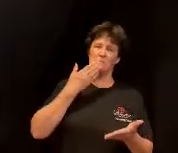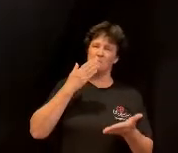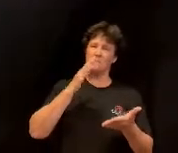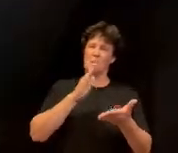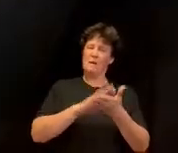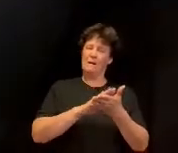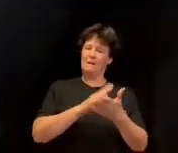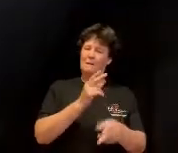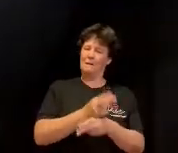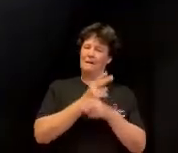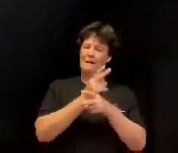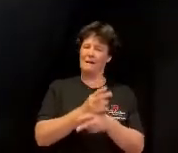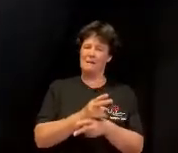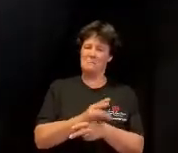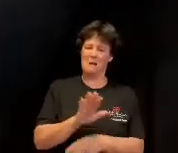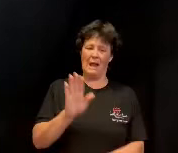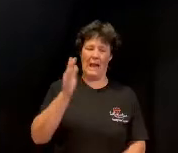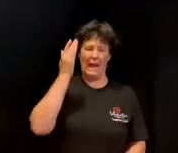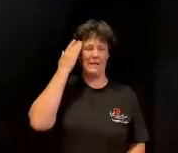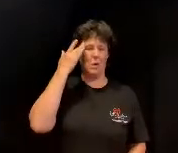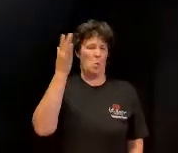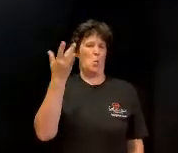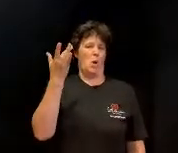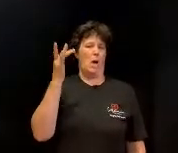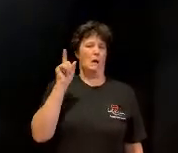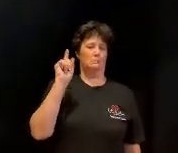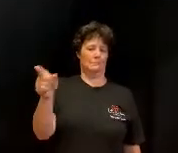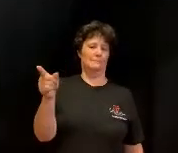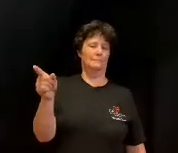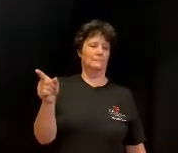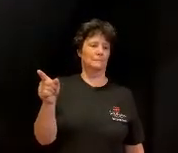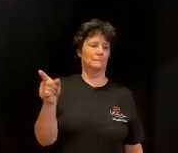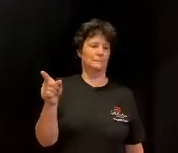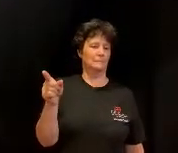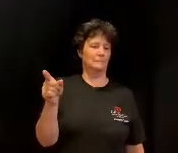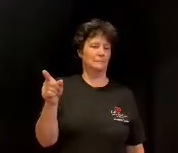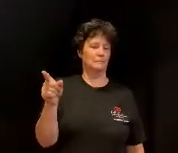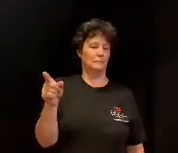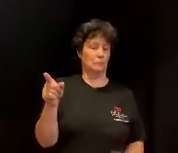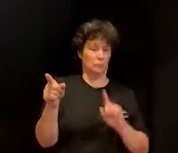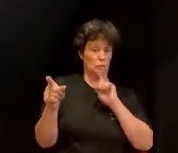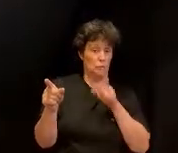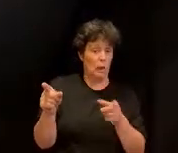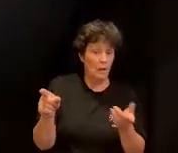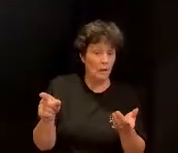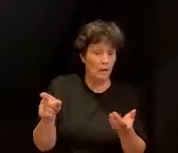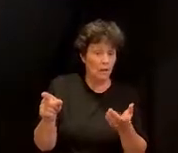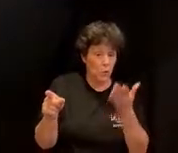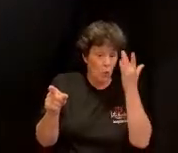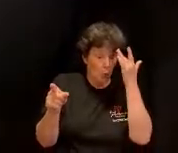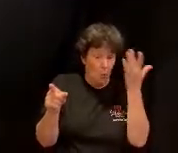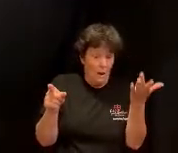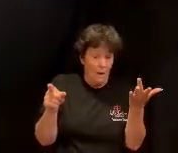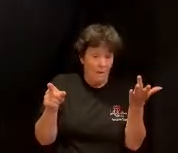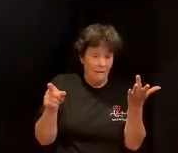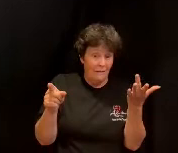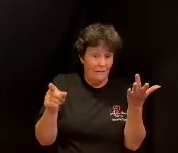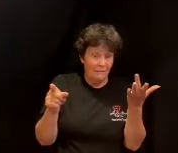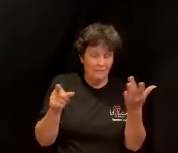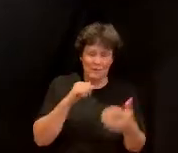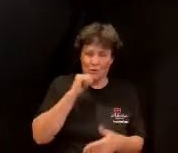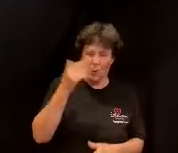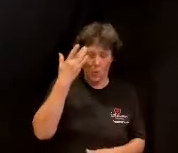Well, I know exactly why they done it. Do you? Probably not, because you don't know their heart.